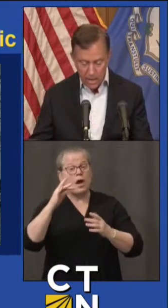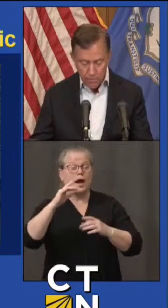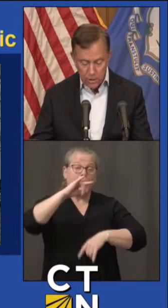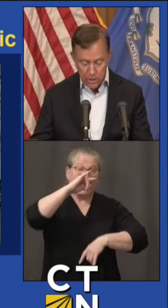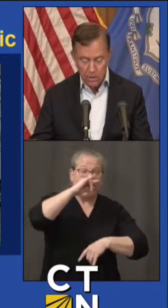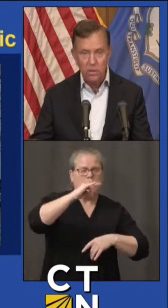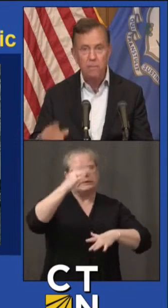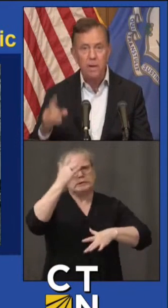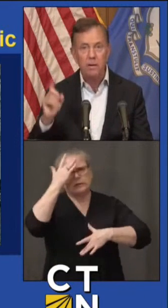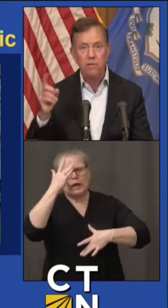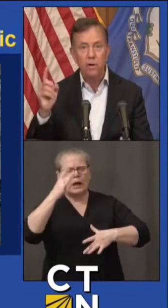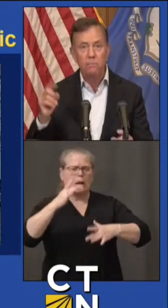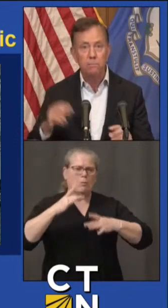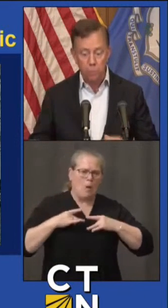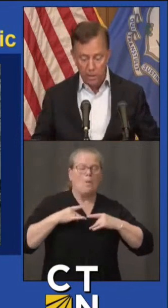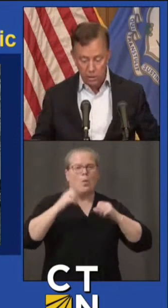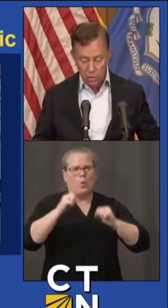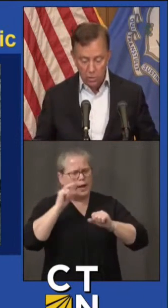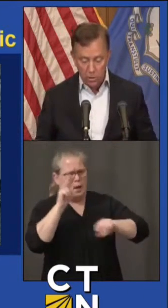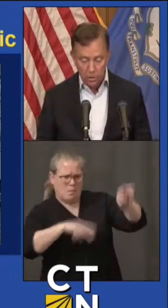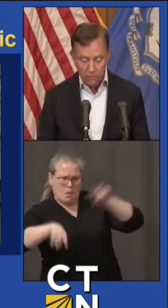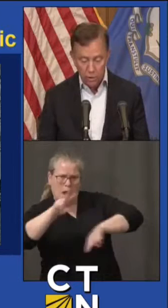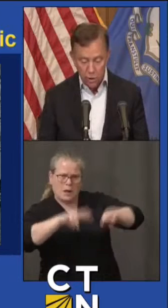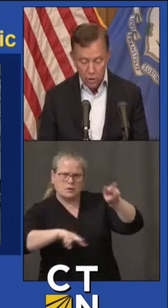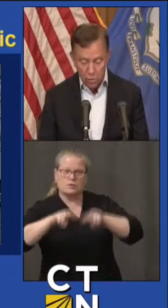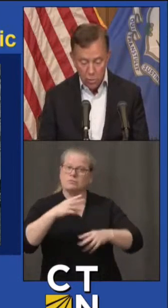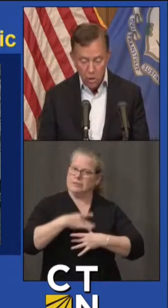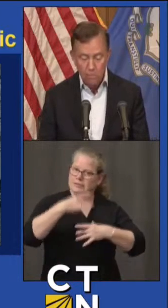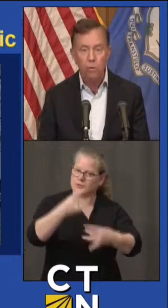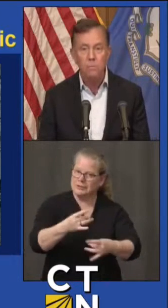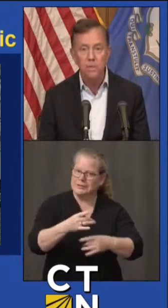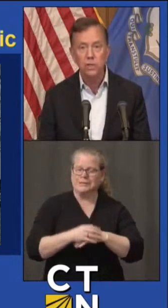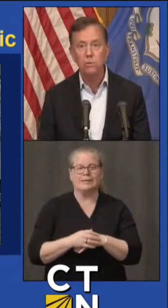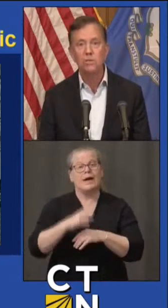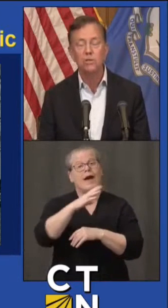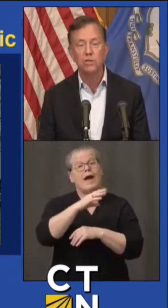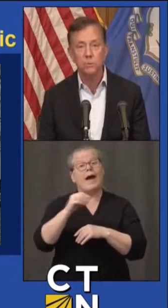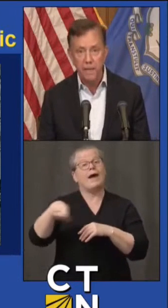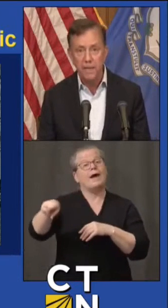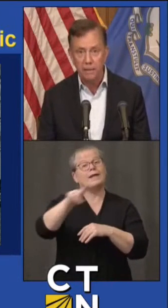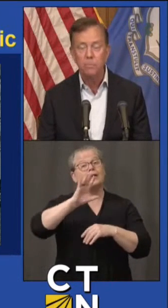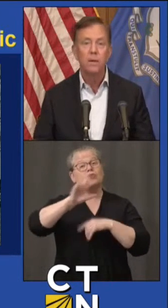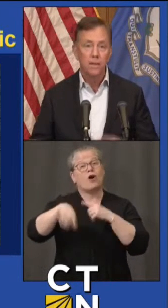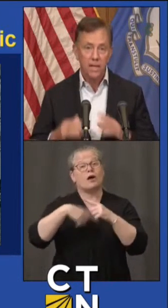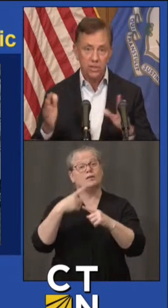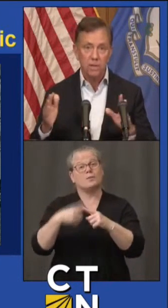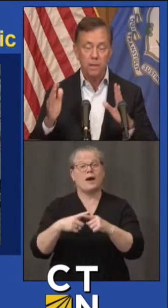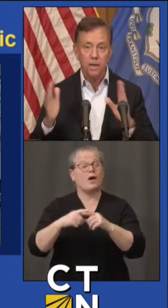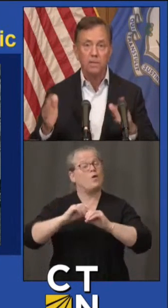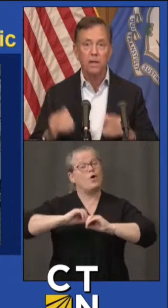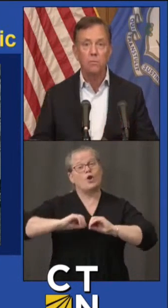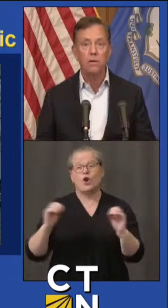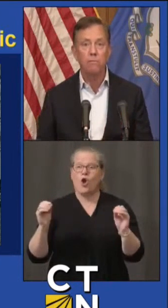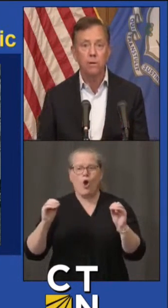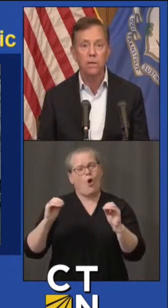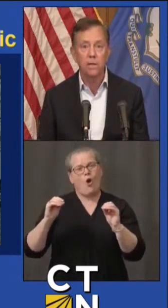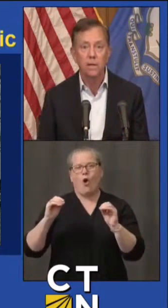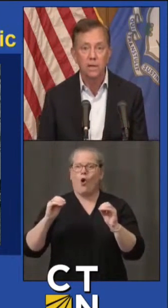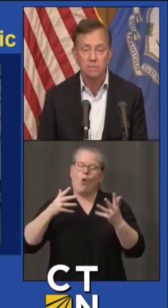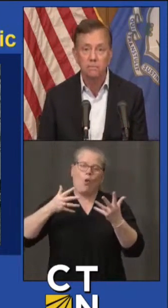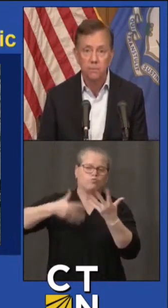In particular, they made a very pointed call of no promiscuous spitting. That's something I think we've